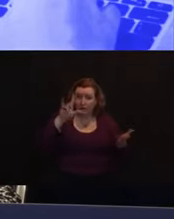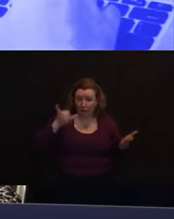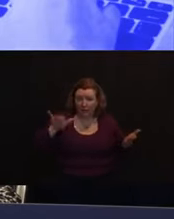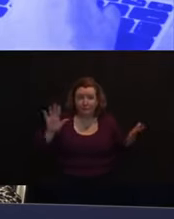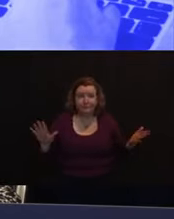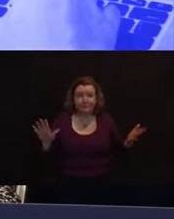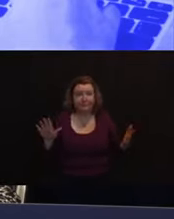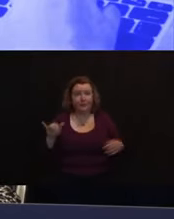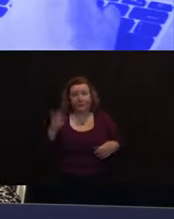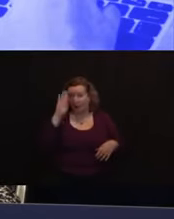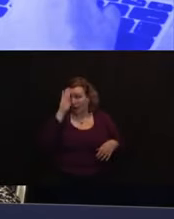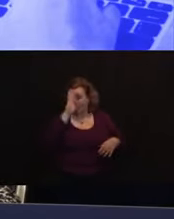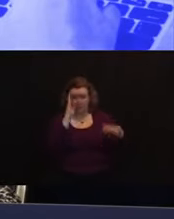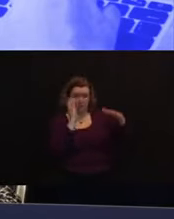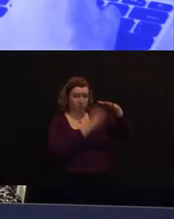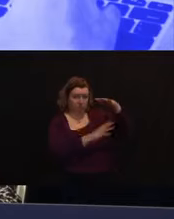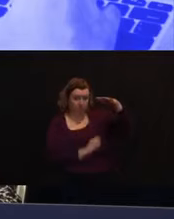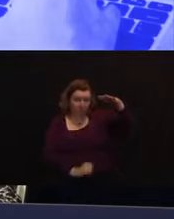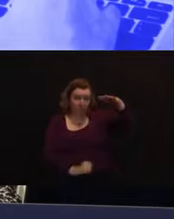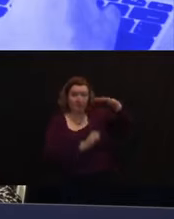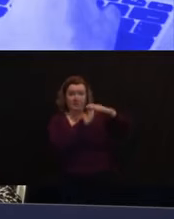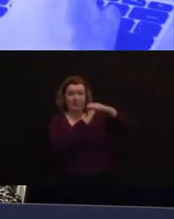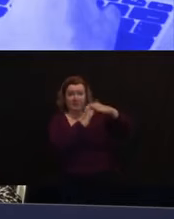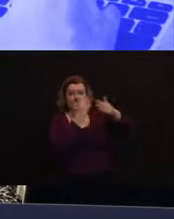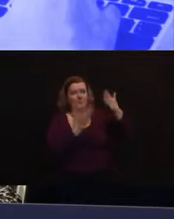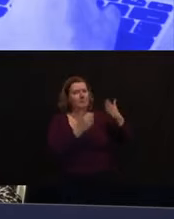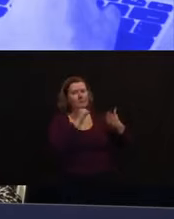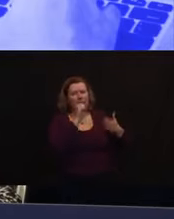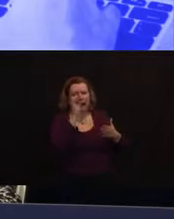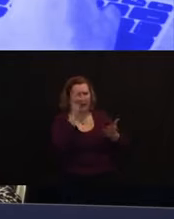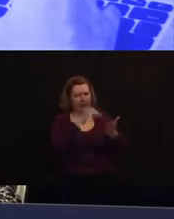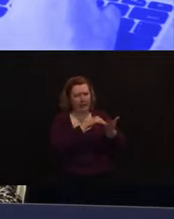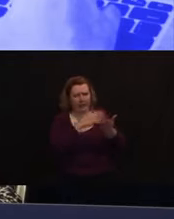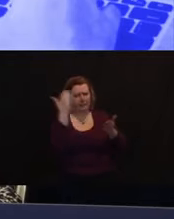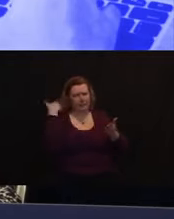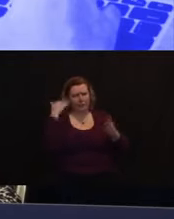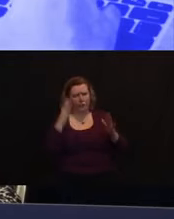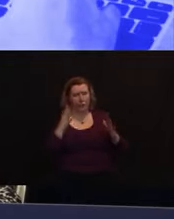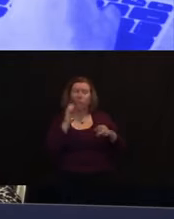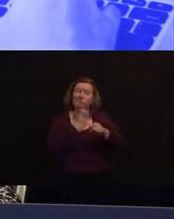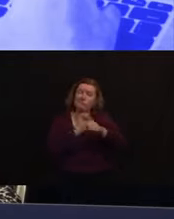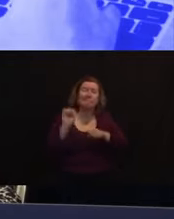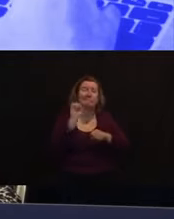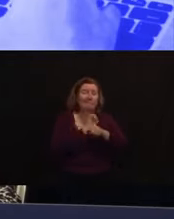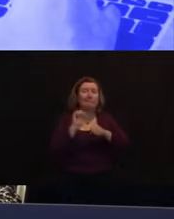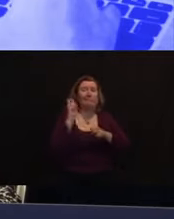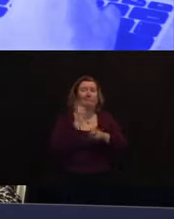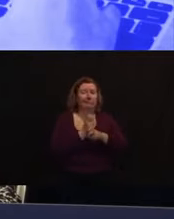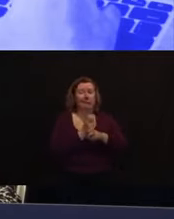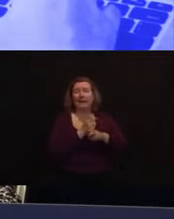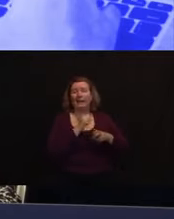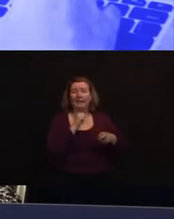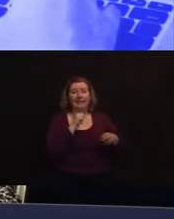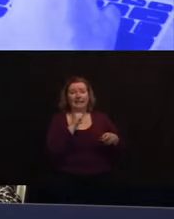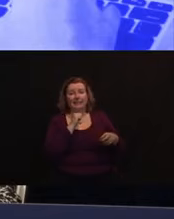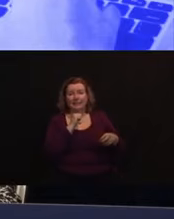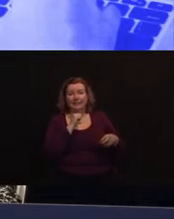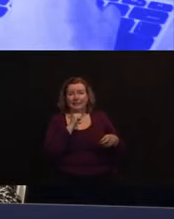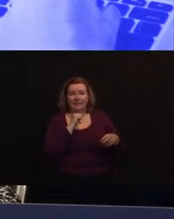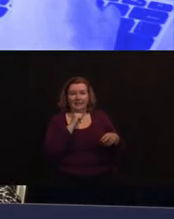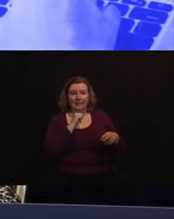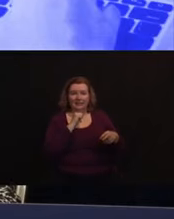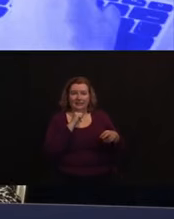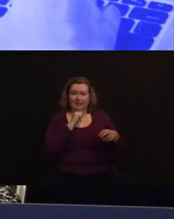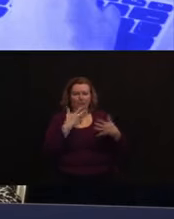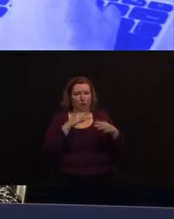these levels. But we must work together and be vigilant so we ensure that we don't slip backwards. We all